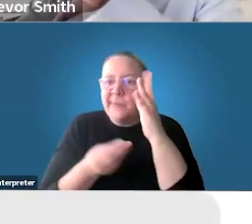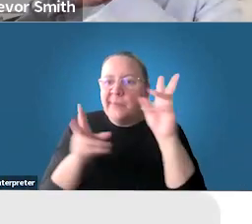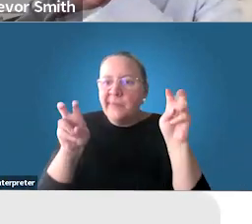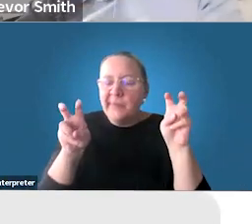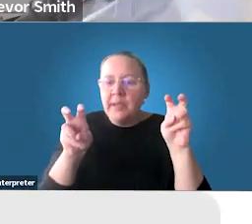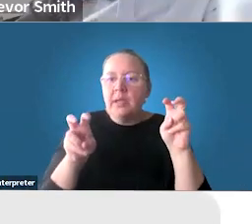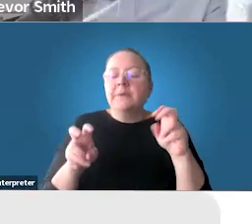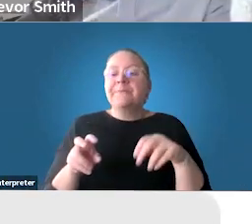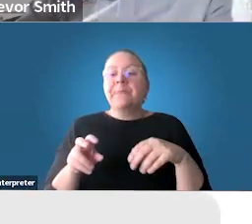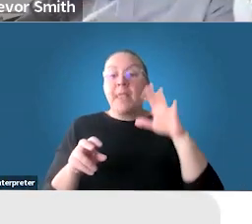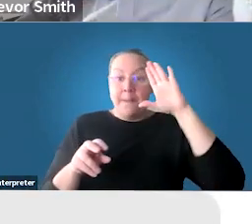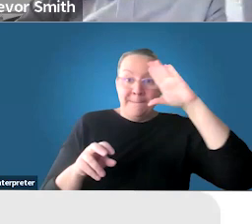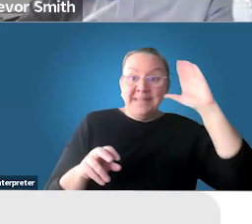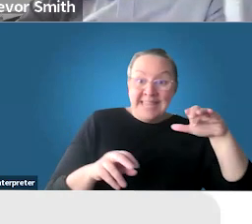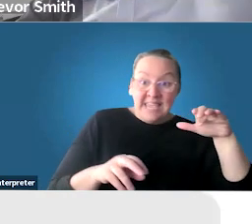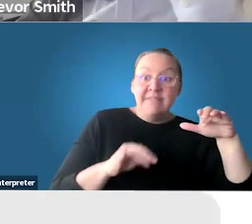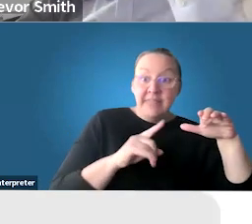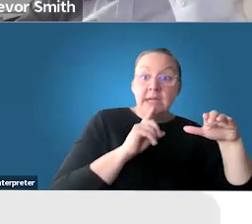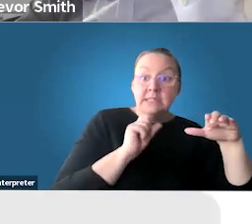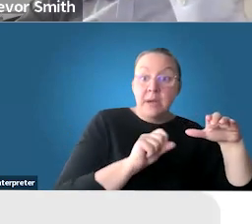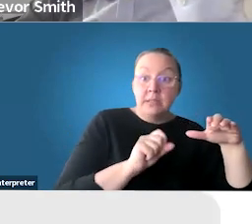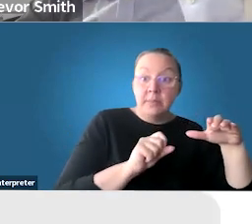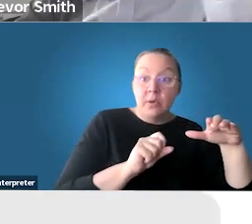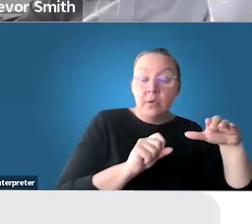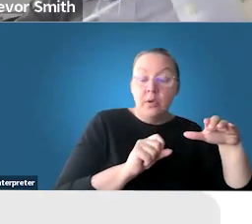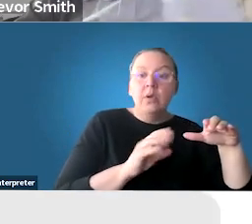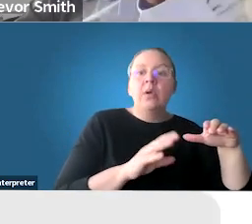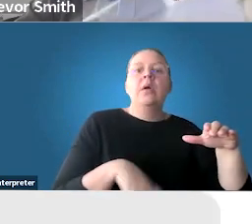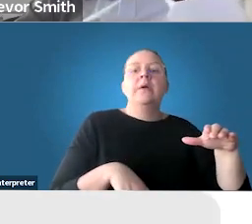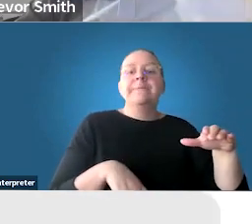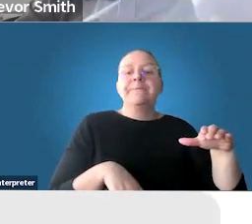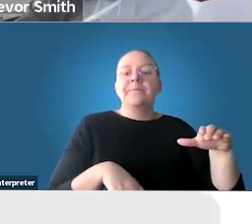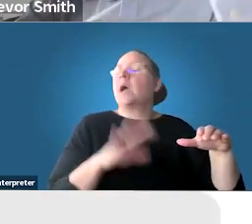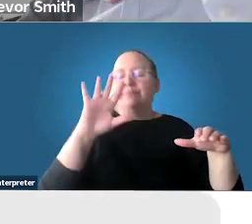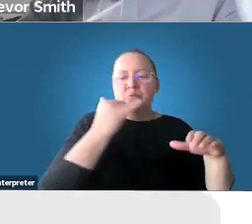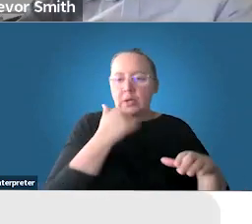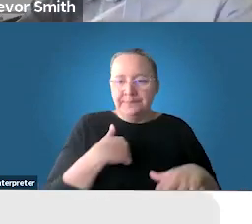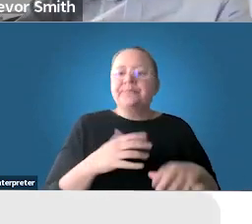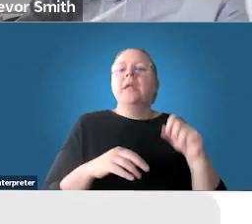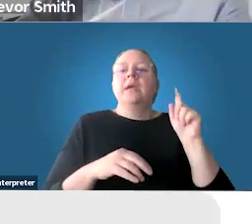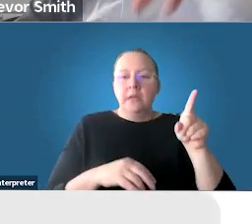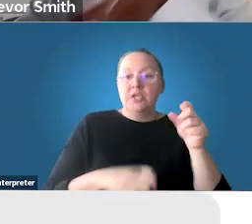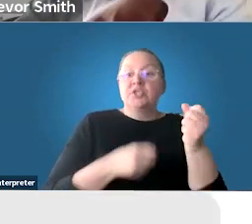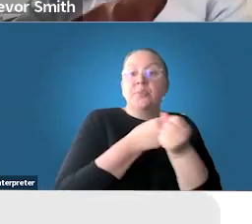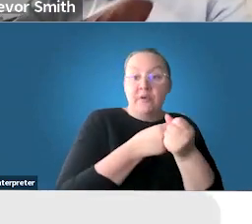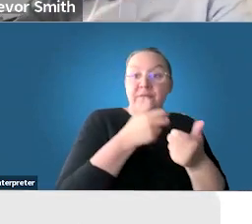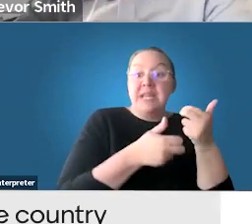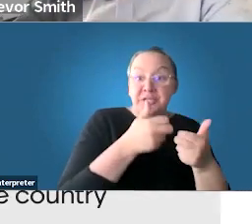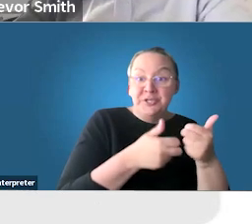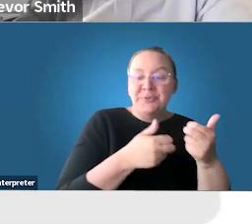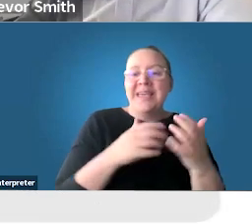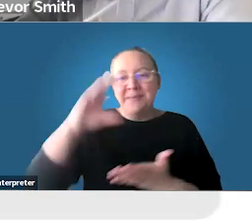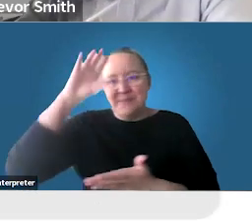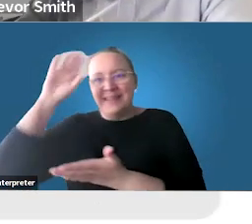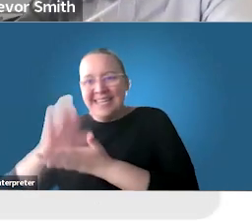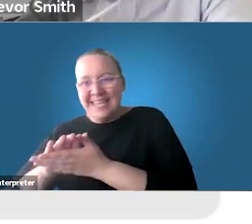gap between belief that an issue is possible, or sorry, the gap between support for an issue and belief that it's